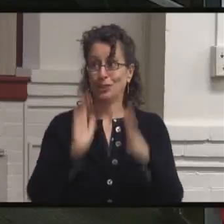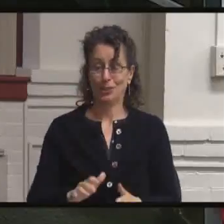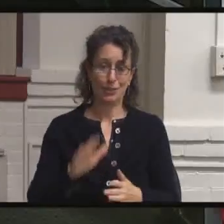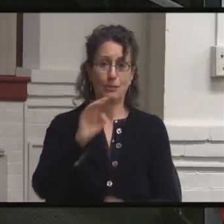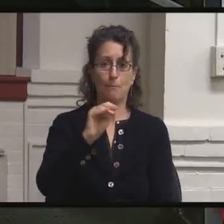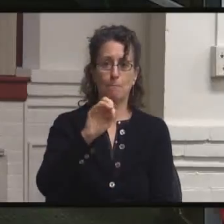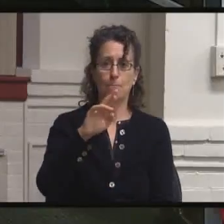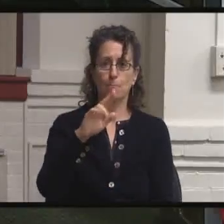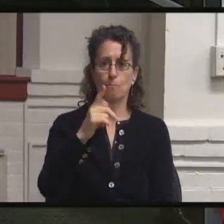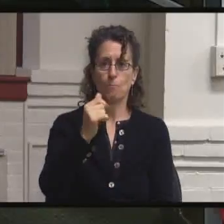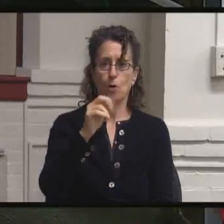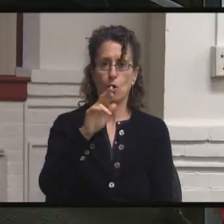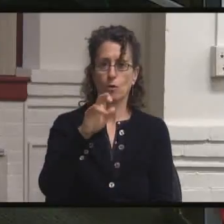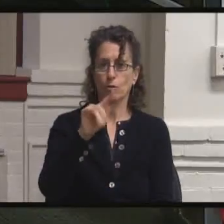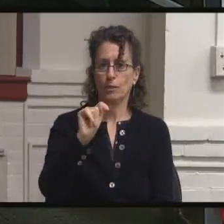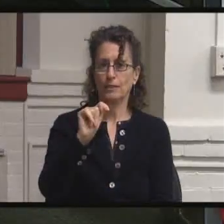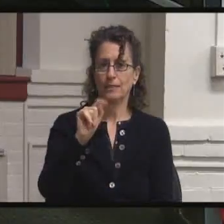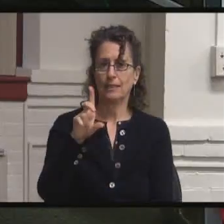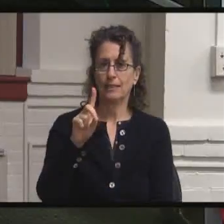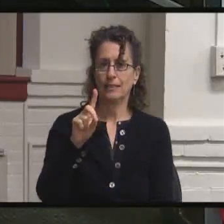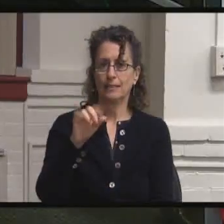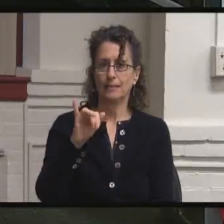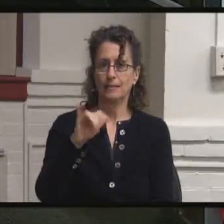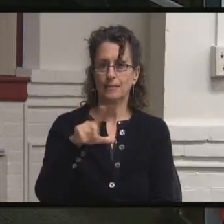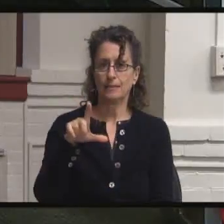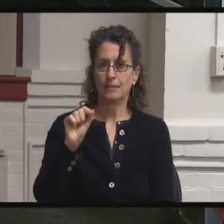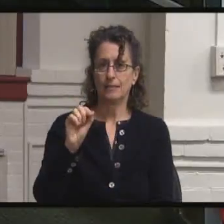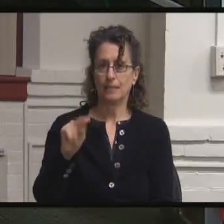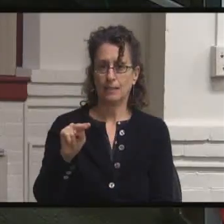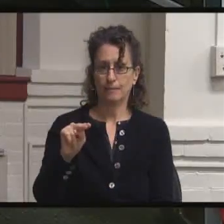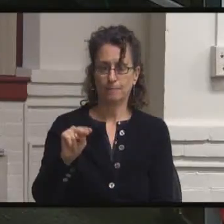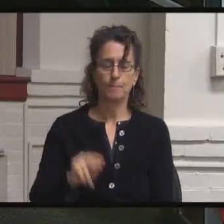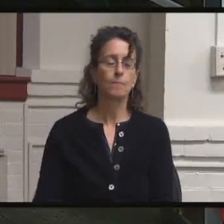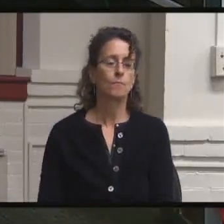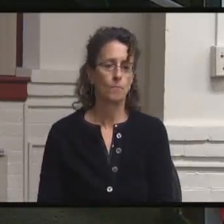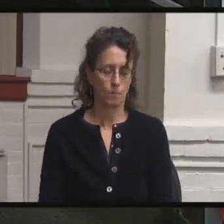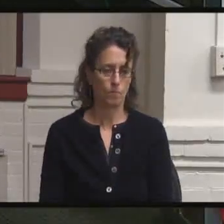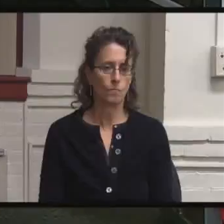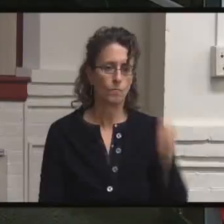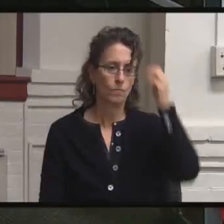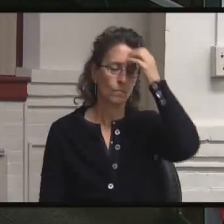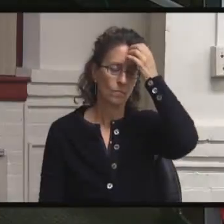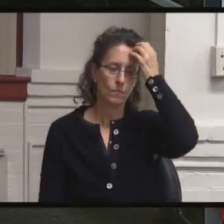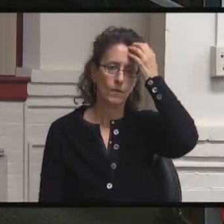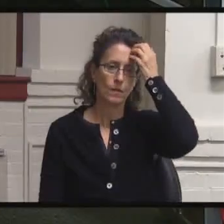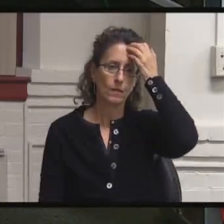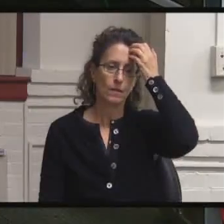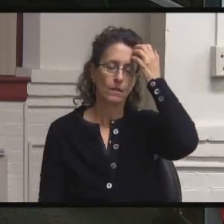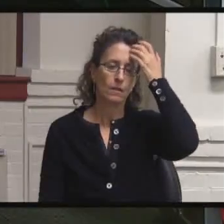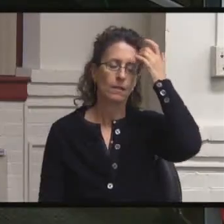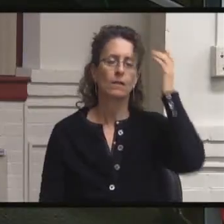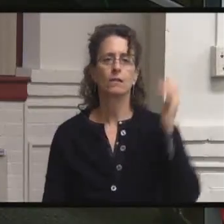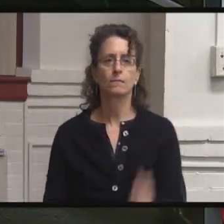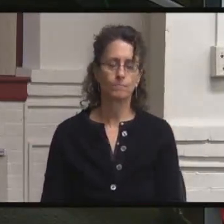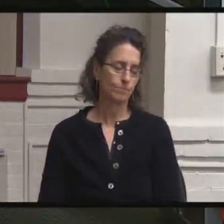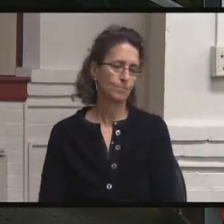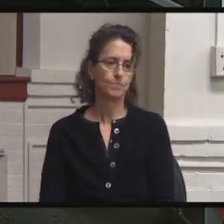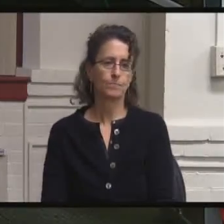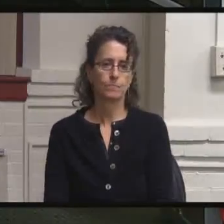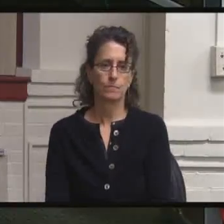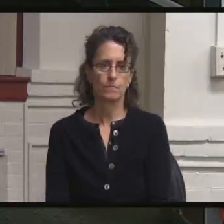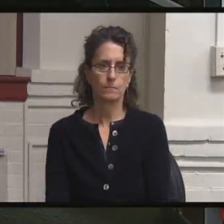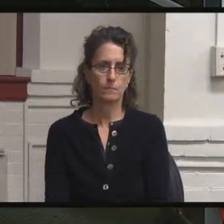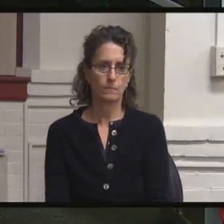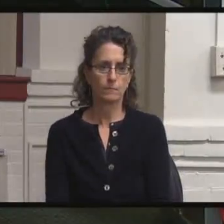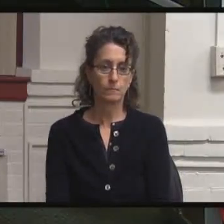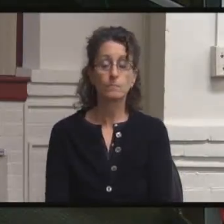In order to sort of prepare a project for the board to consider, like we included in the proposal today,